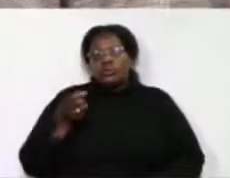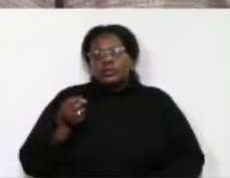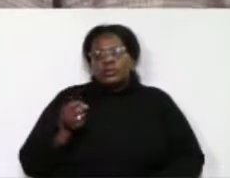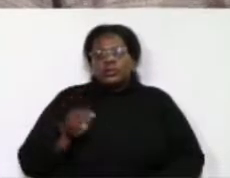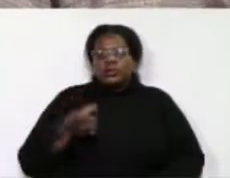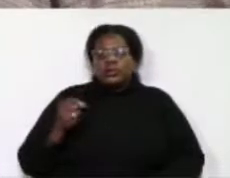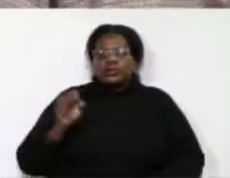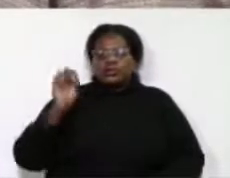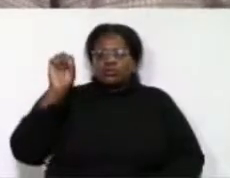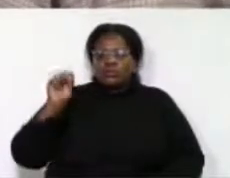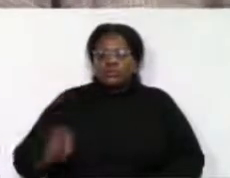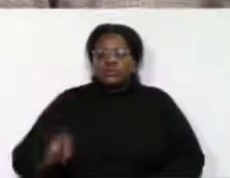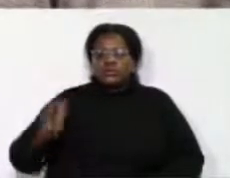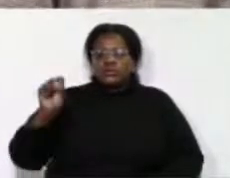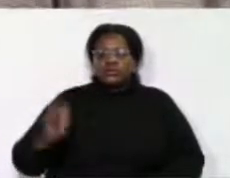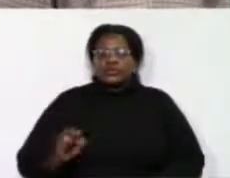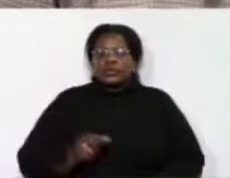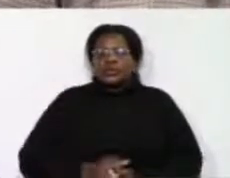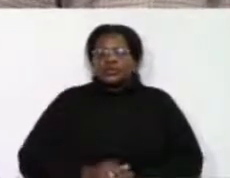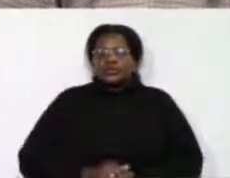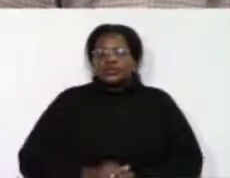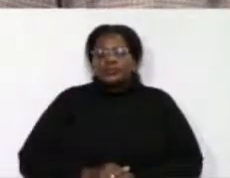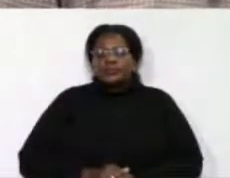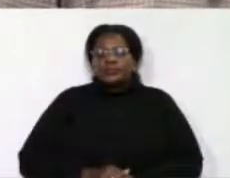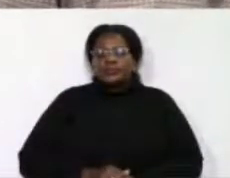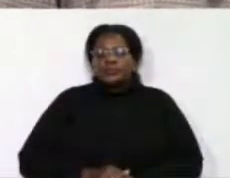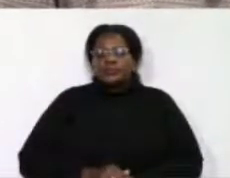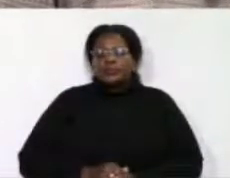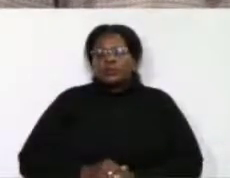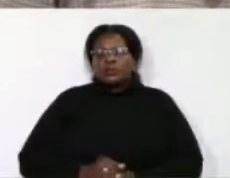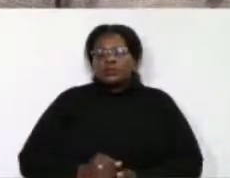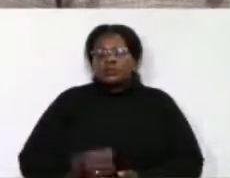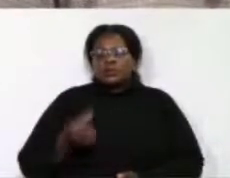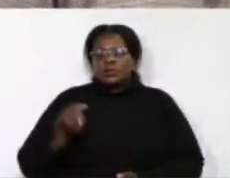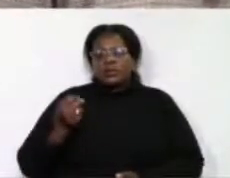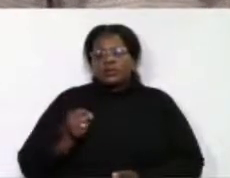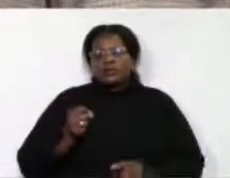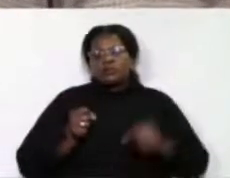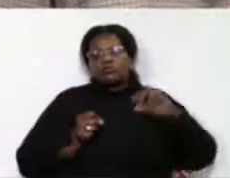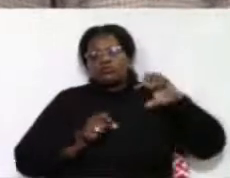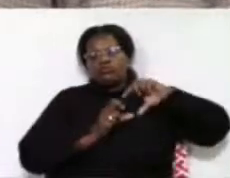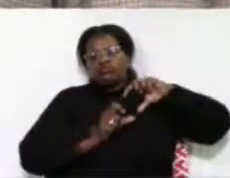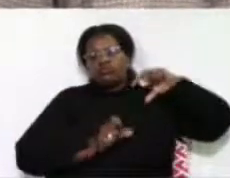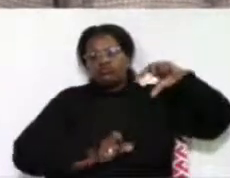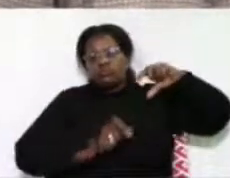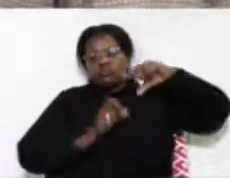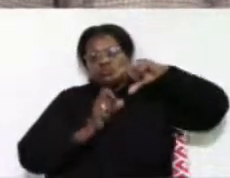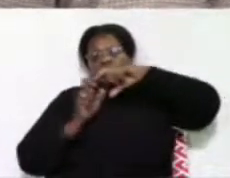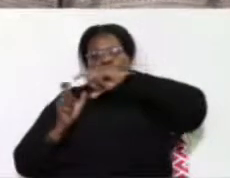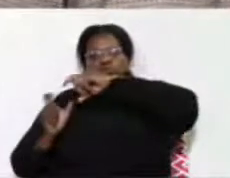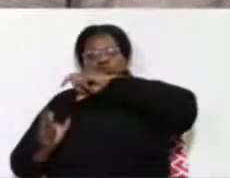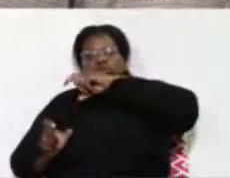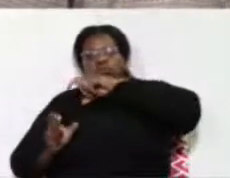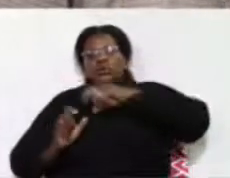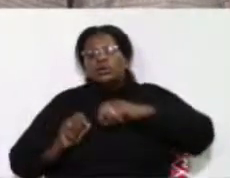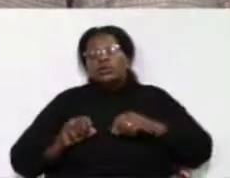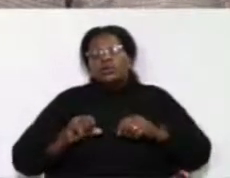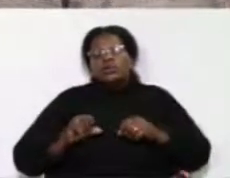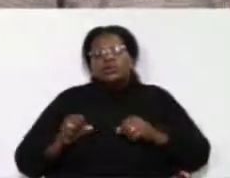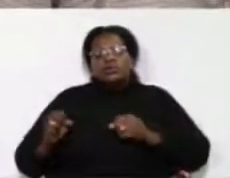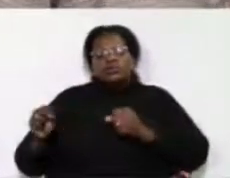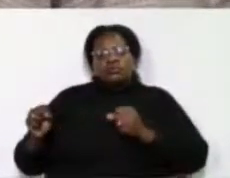lock. Now we're going to start machining stuff. We're going to start cutting things. So we shouldn't ignore the fact that we're going to have a few saw